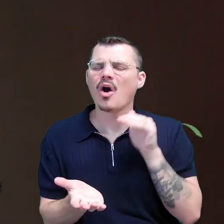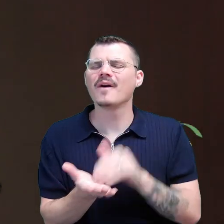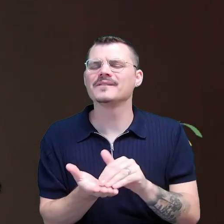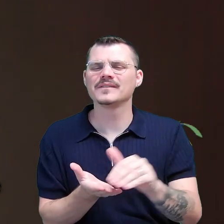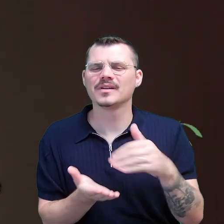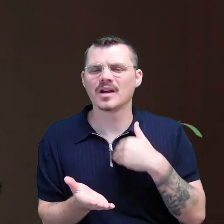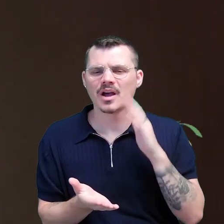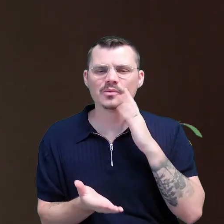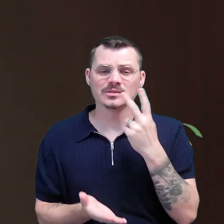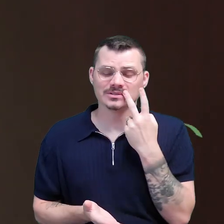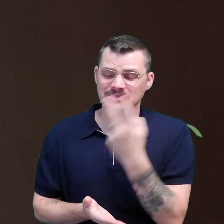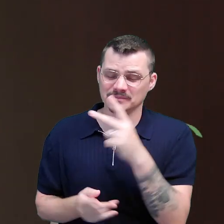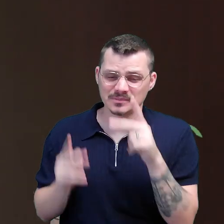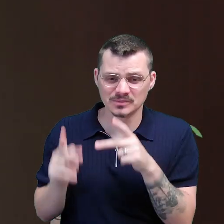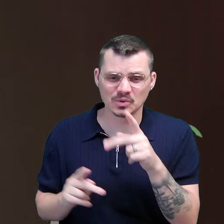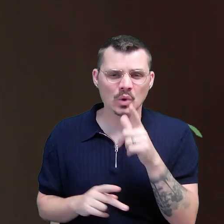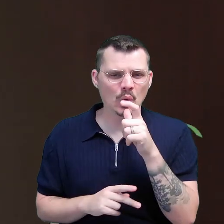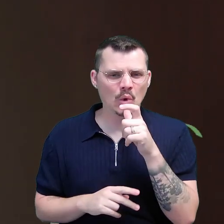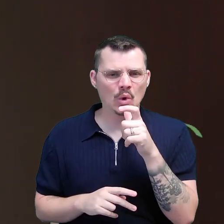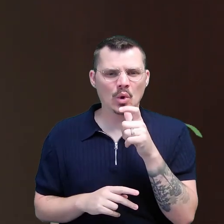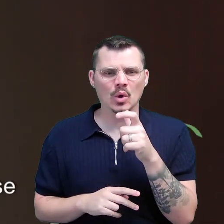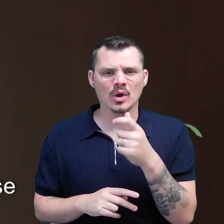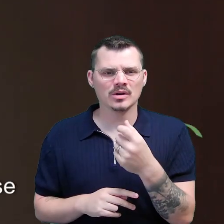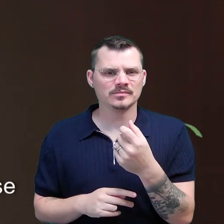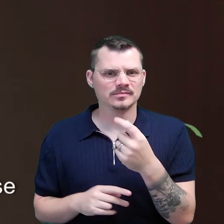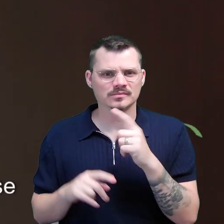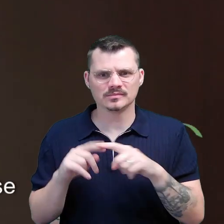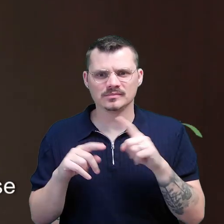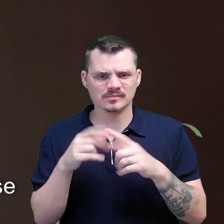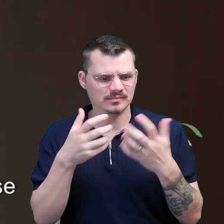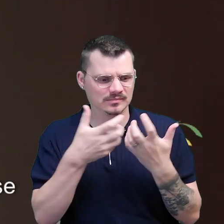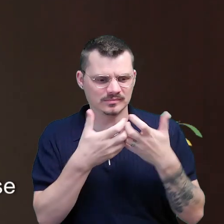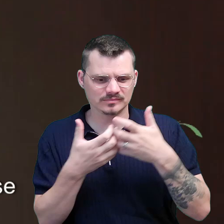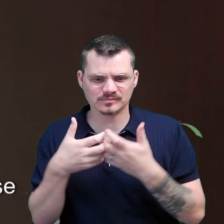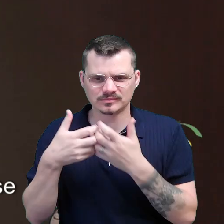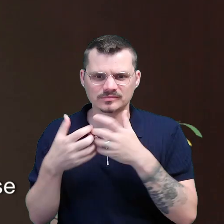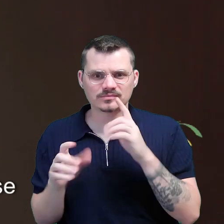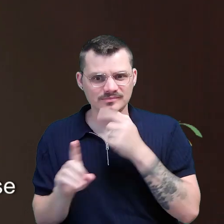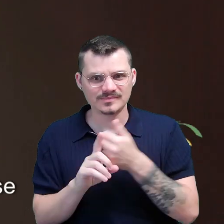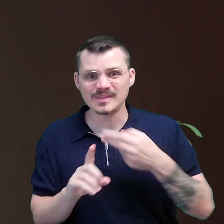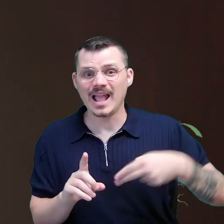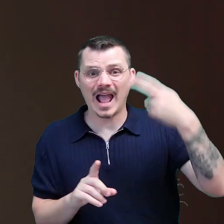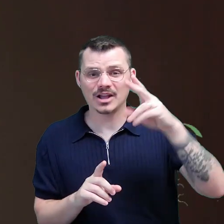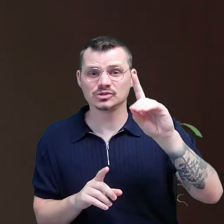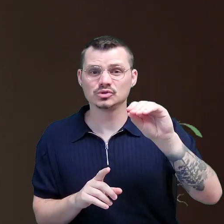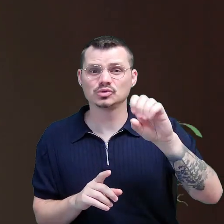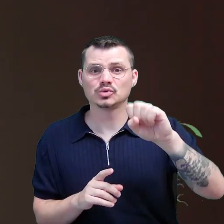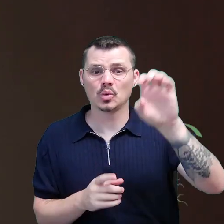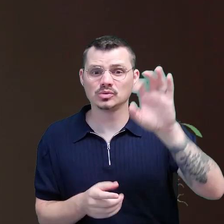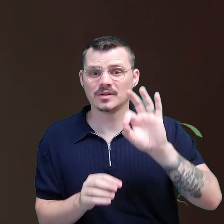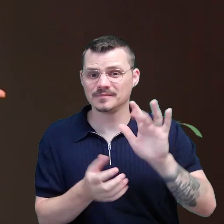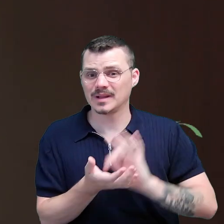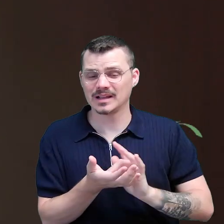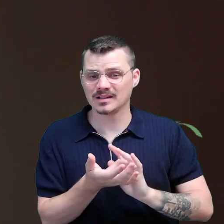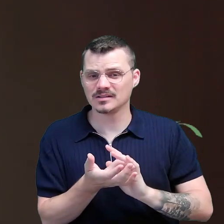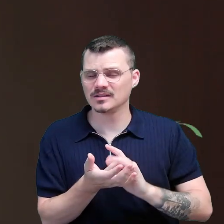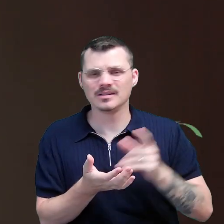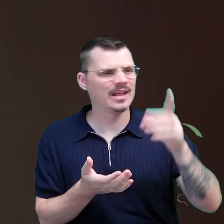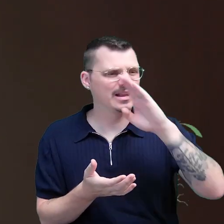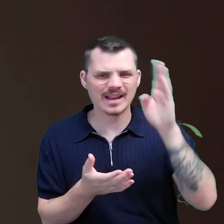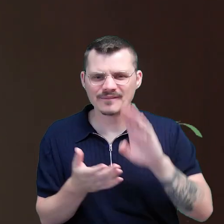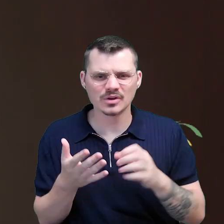will end up getting to see people that are on these egregious combinations of very high-dose medicines. Nothing's ever